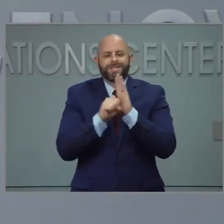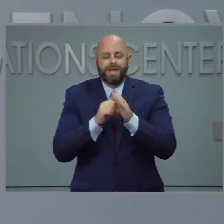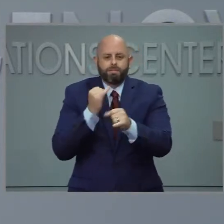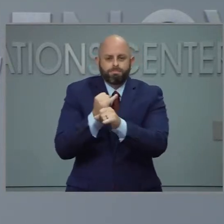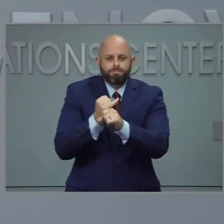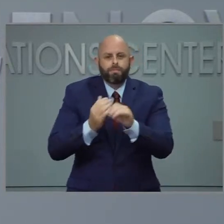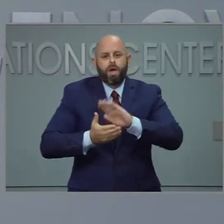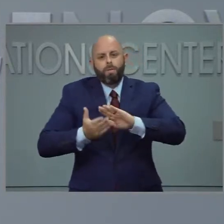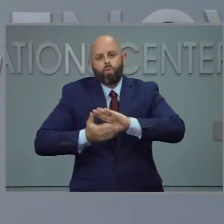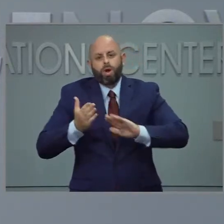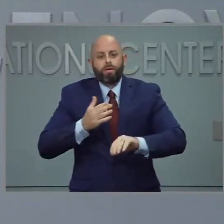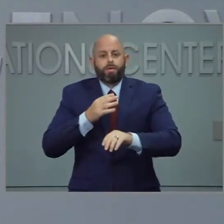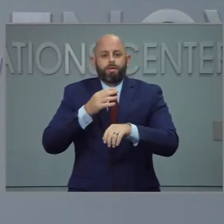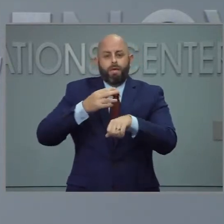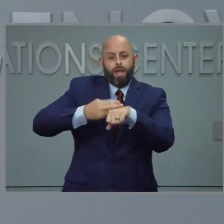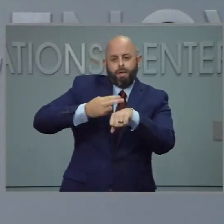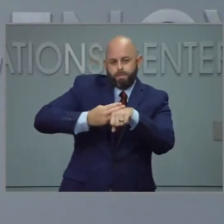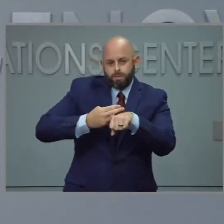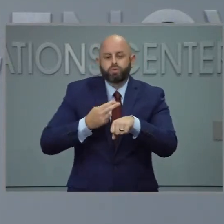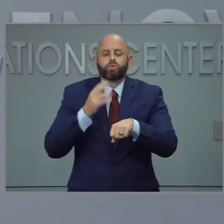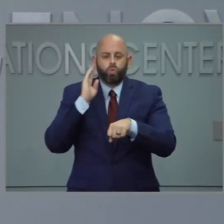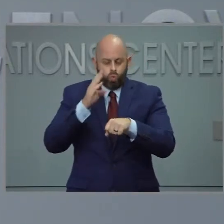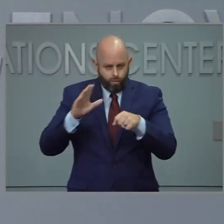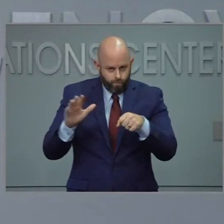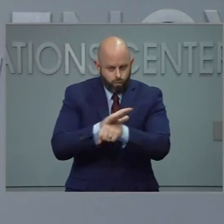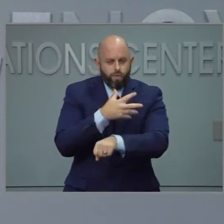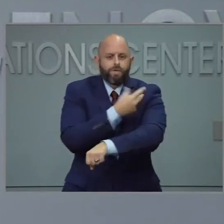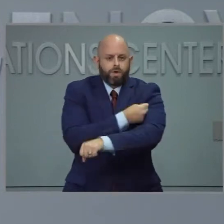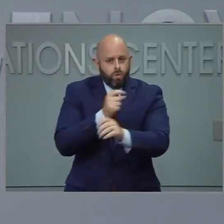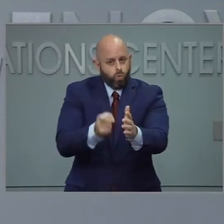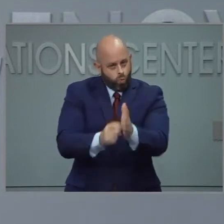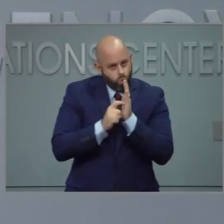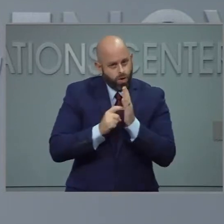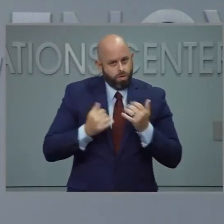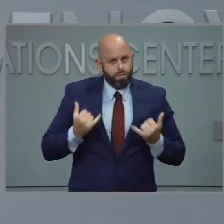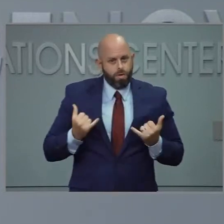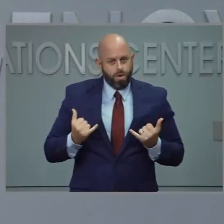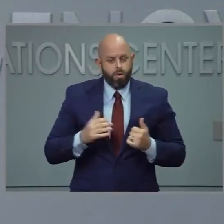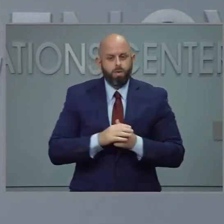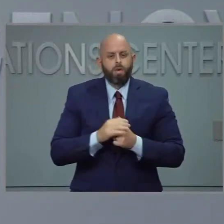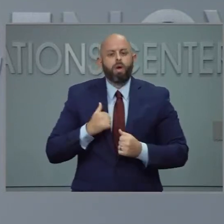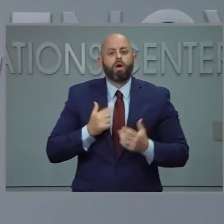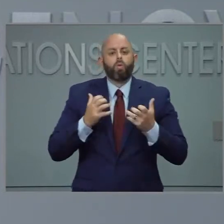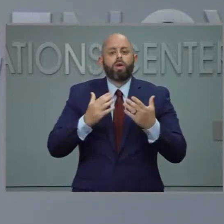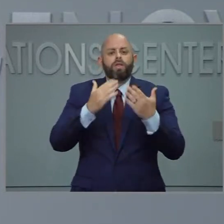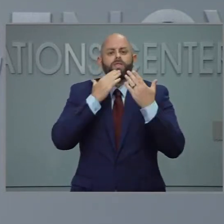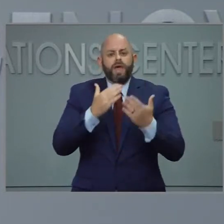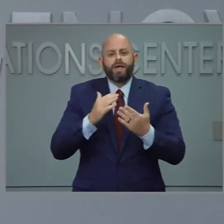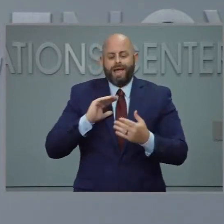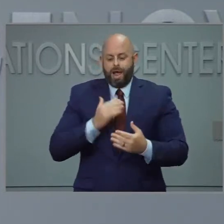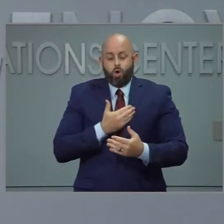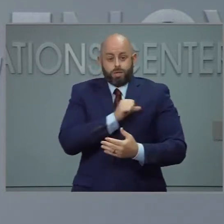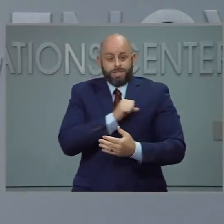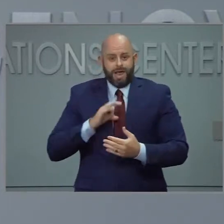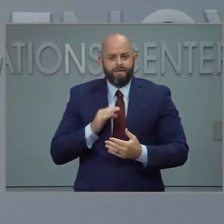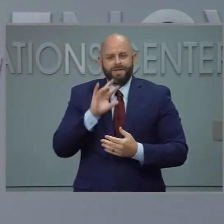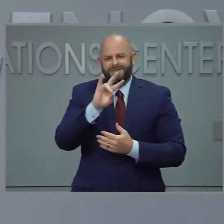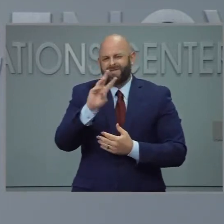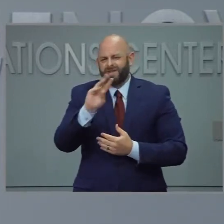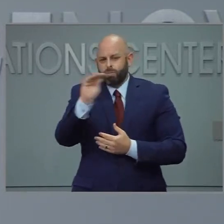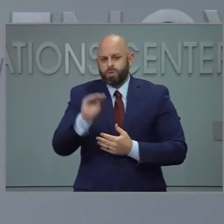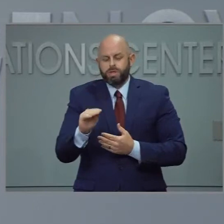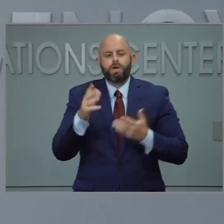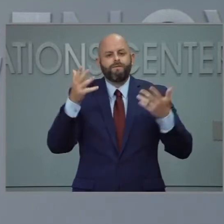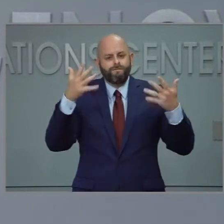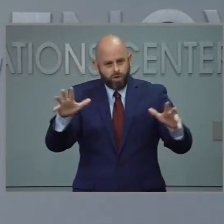state-operated healthcare facilities be fully vaccinated. And I want to thank the 76% of our staff members who already are